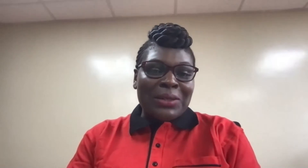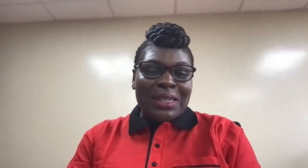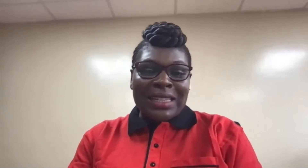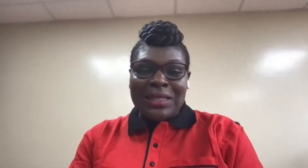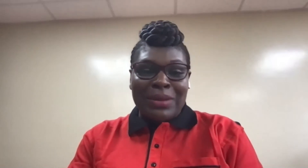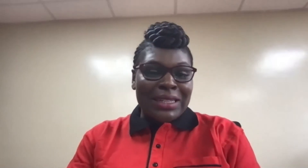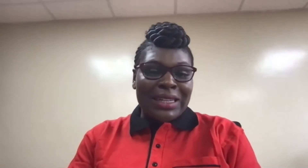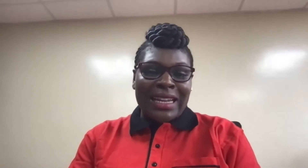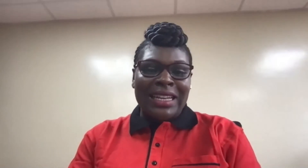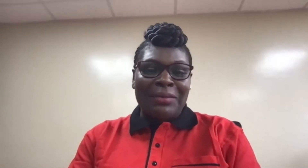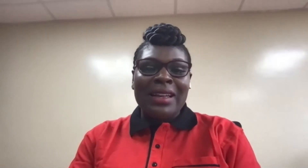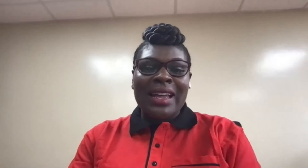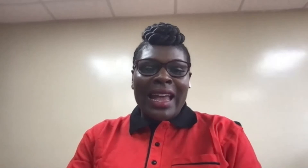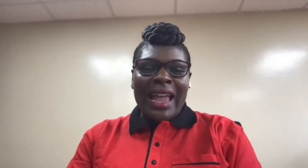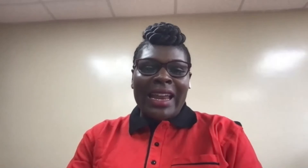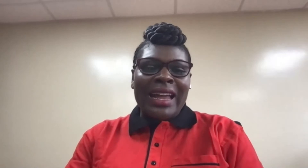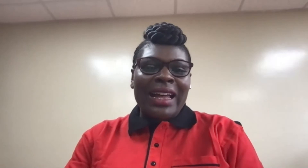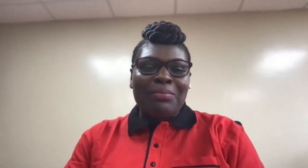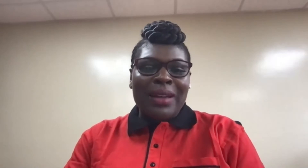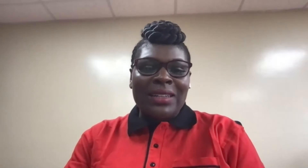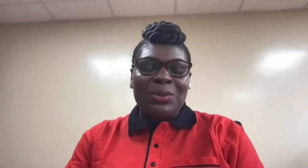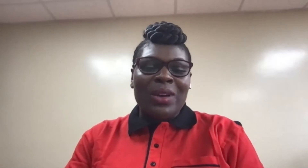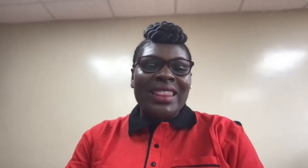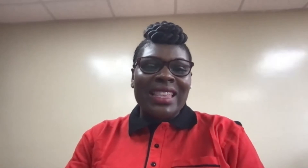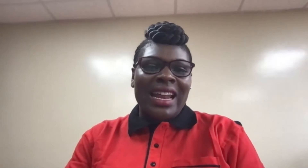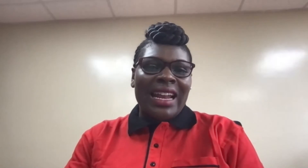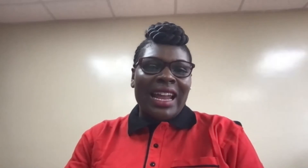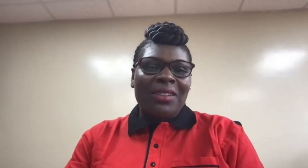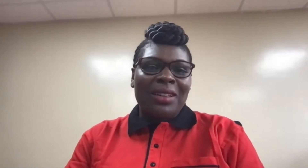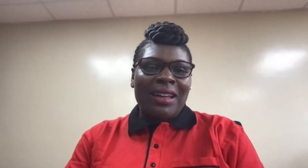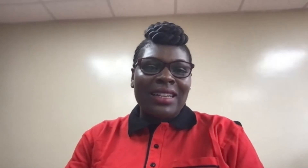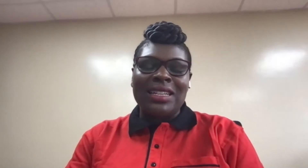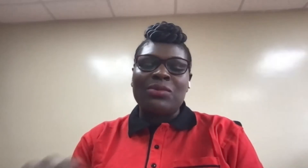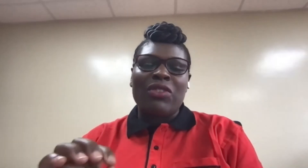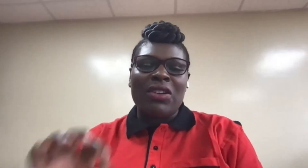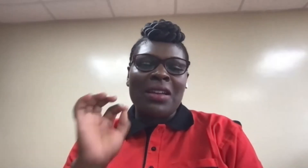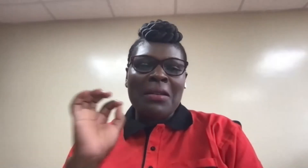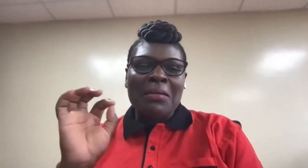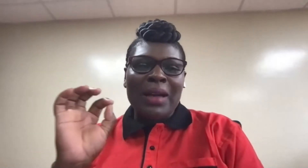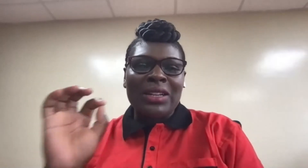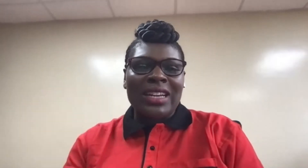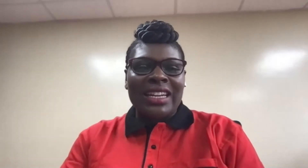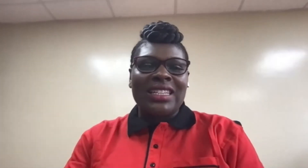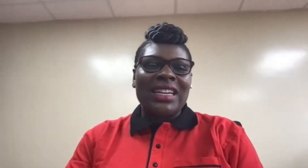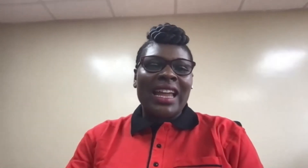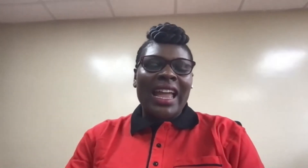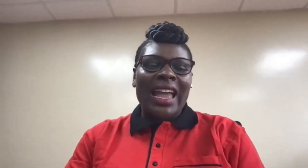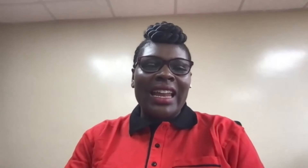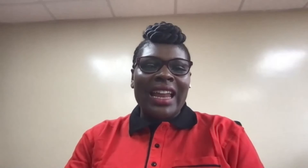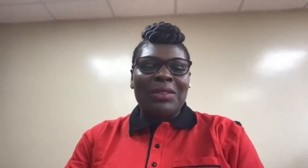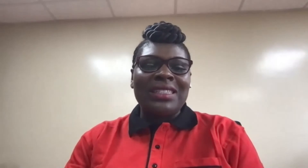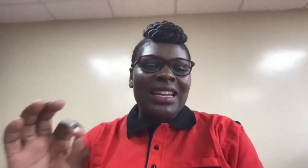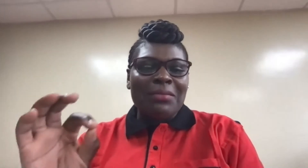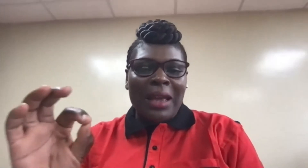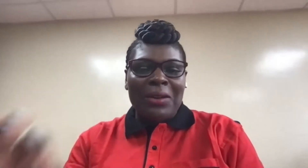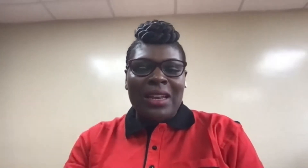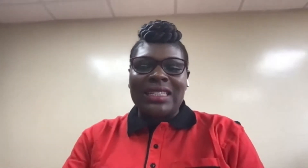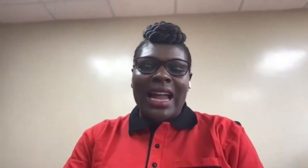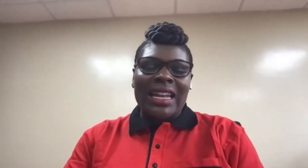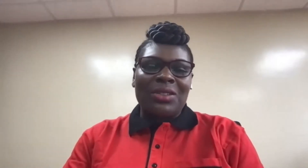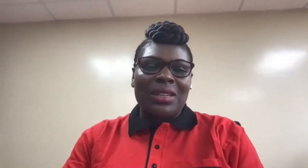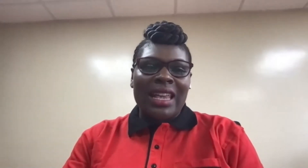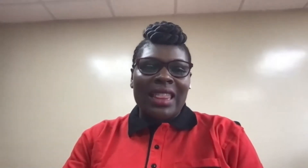person in this particular team. And but one thing that I like with her, she's very passionate. And I was telling my